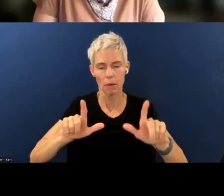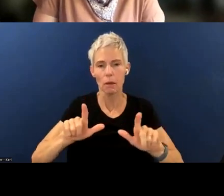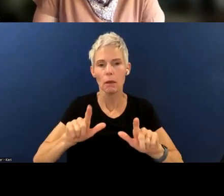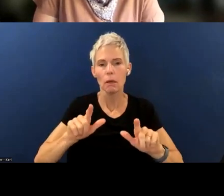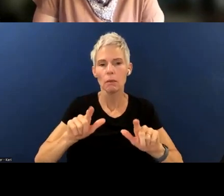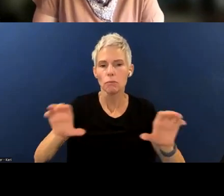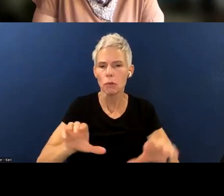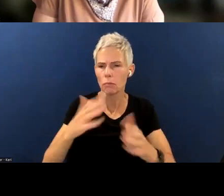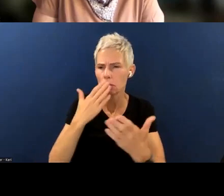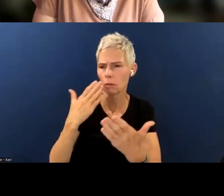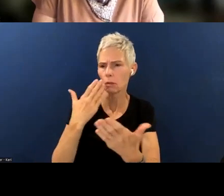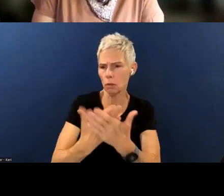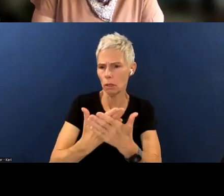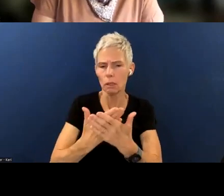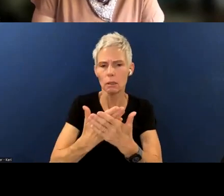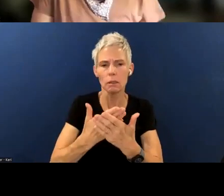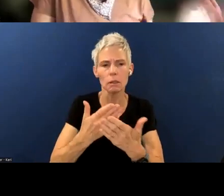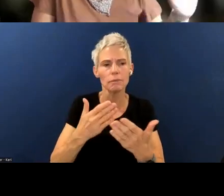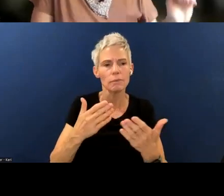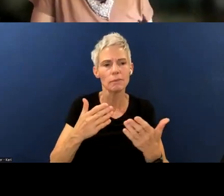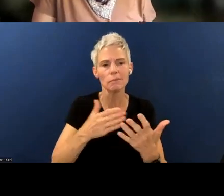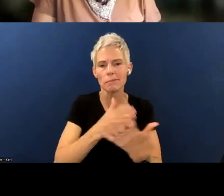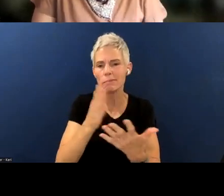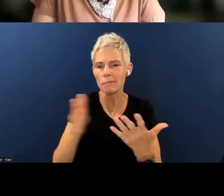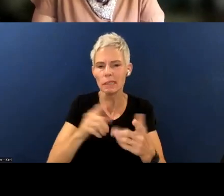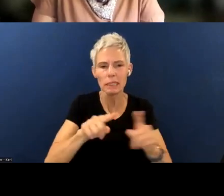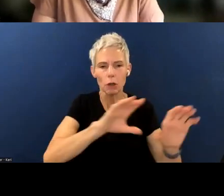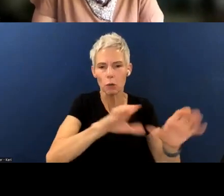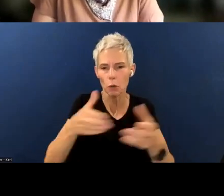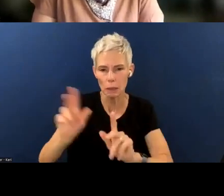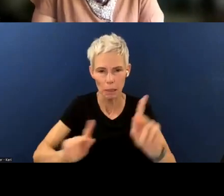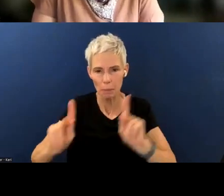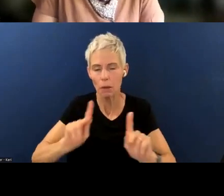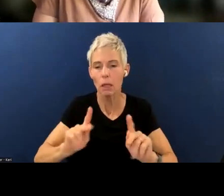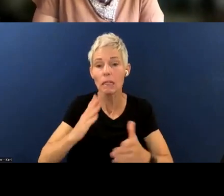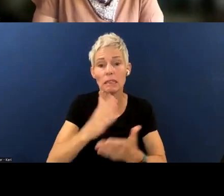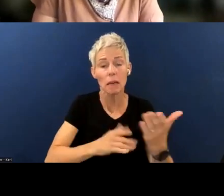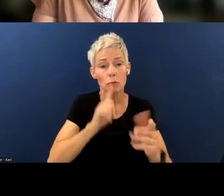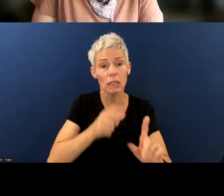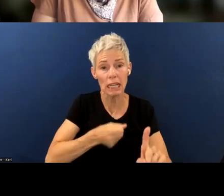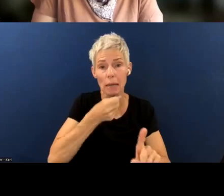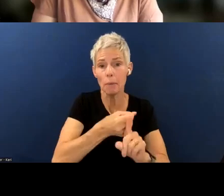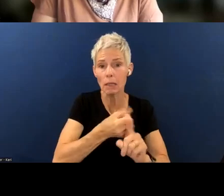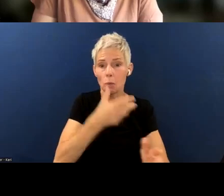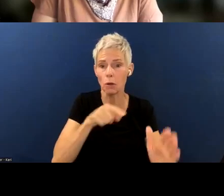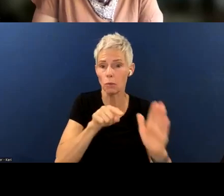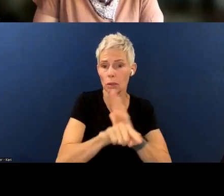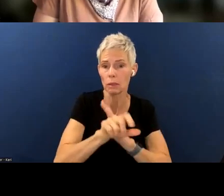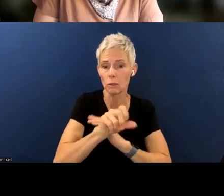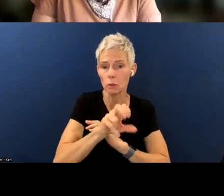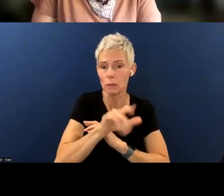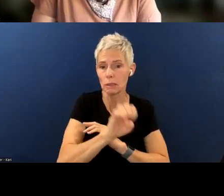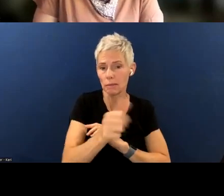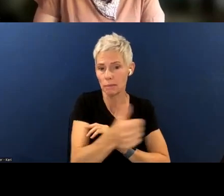our populations disproportionately impacted by suicide, as well as their trusted messengers. And so